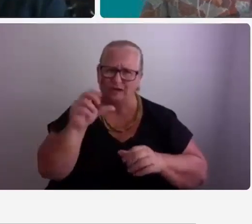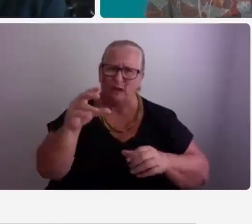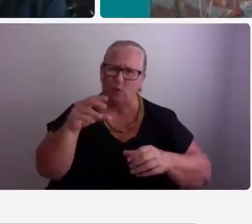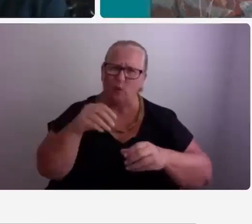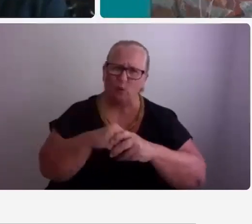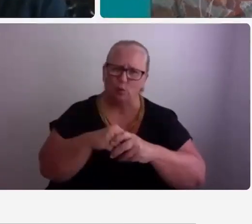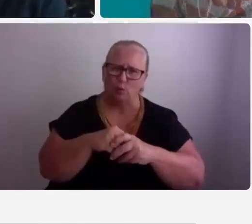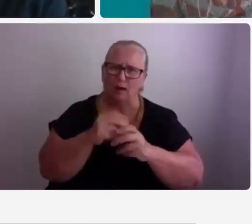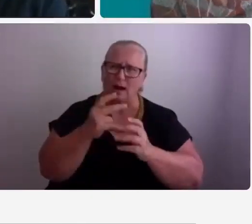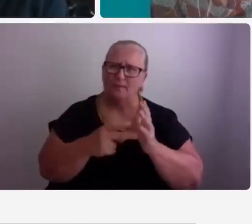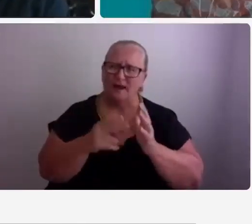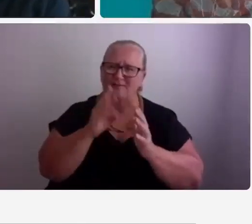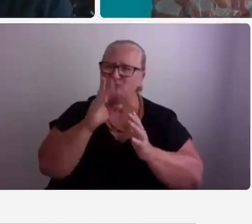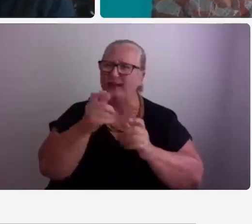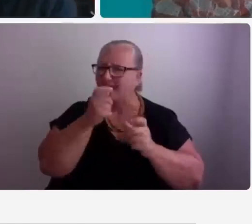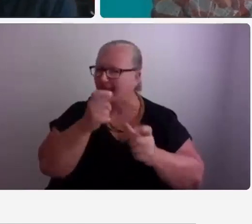of direct care.